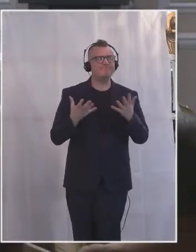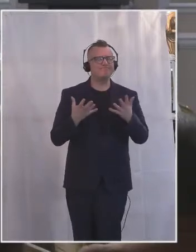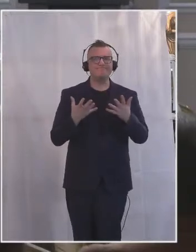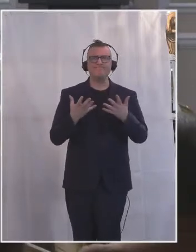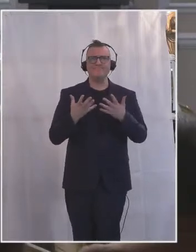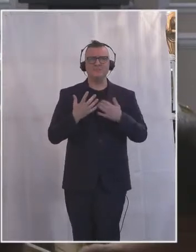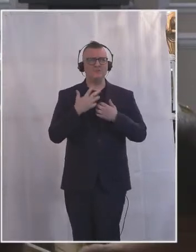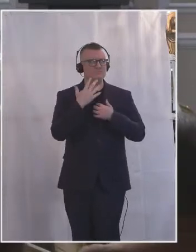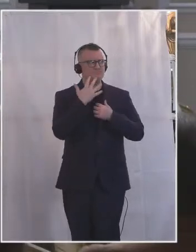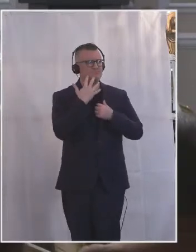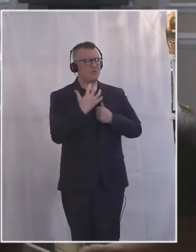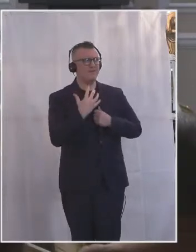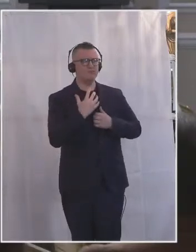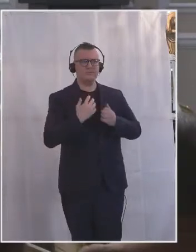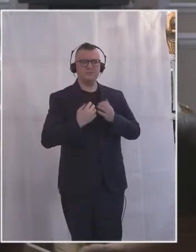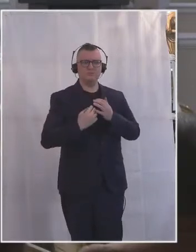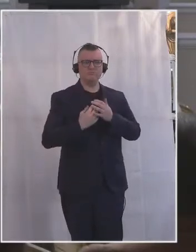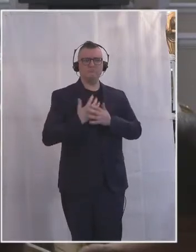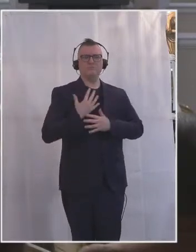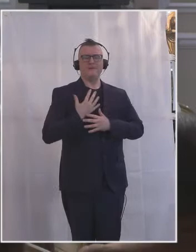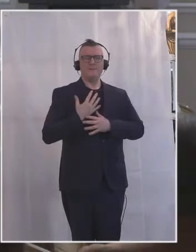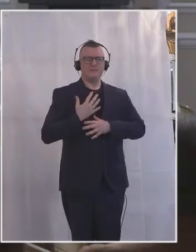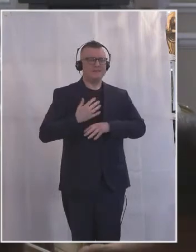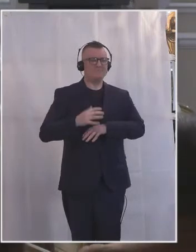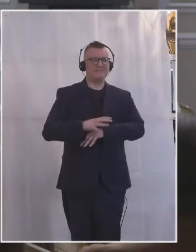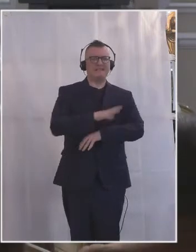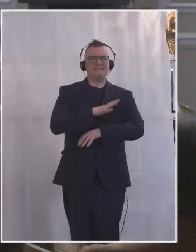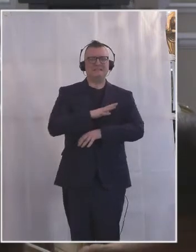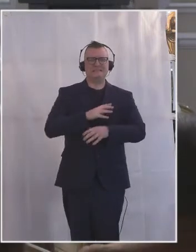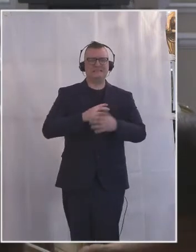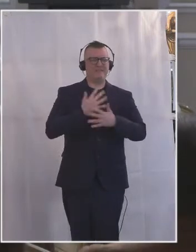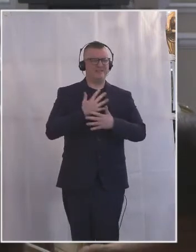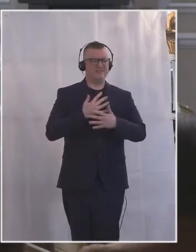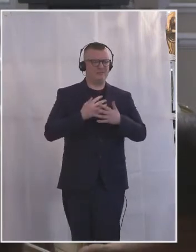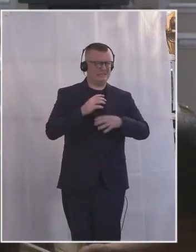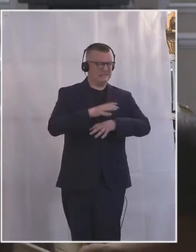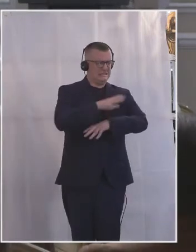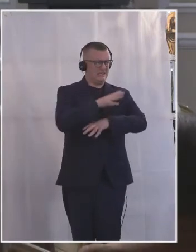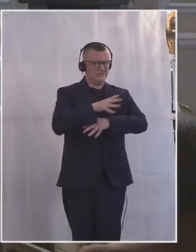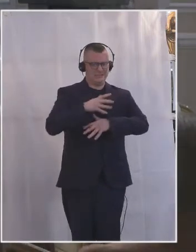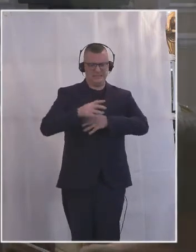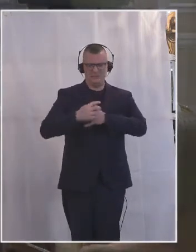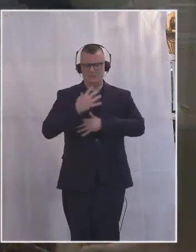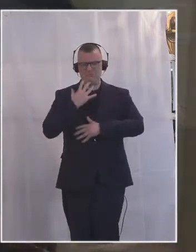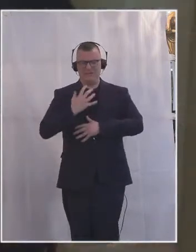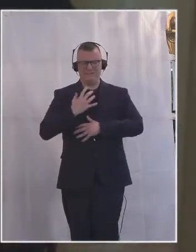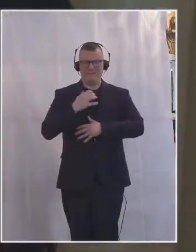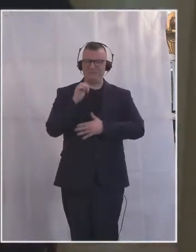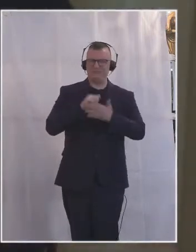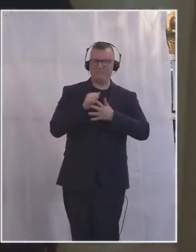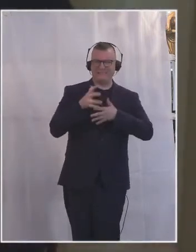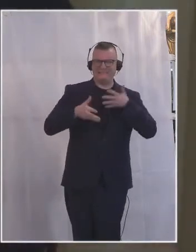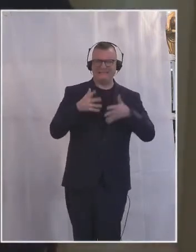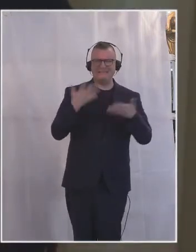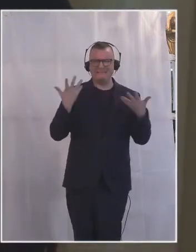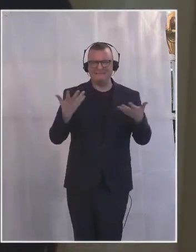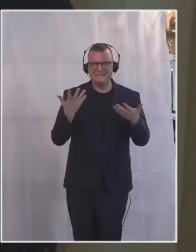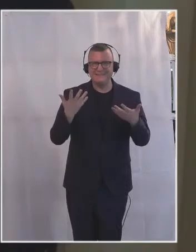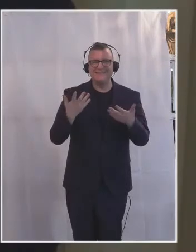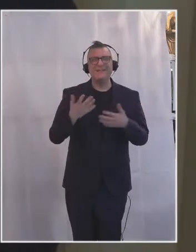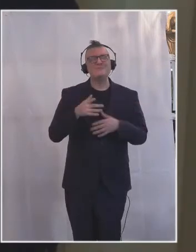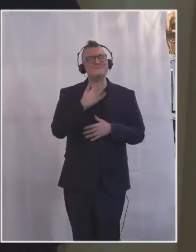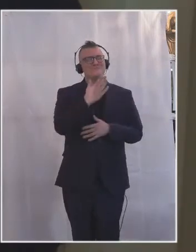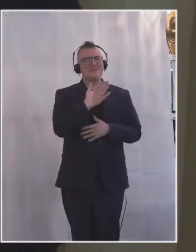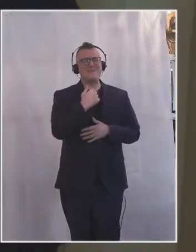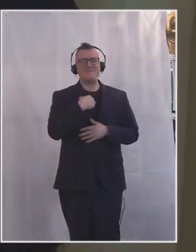building that courage, building that resilience, and are they the right terms? Yeah, I might answer this question sort of